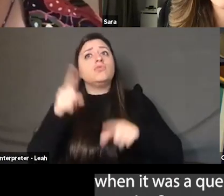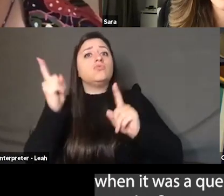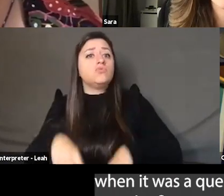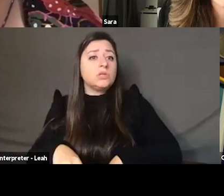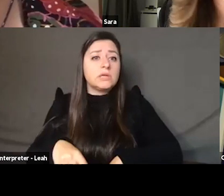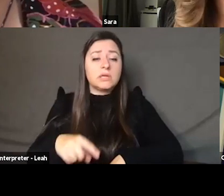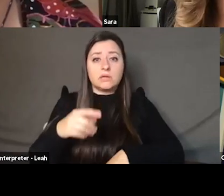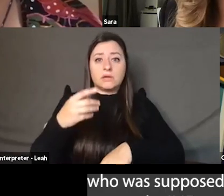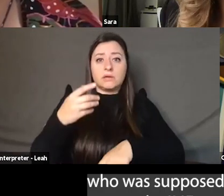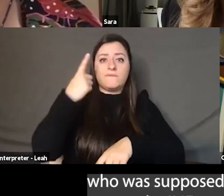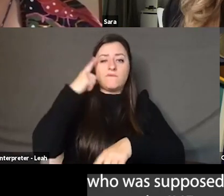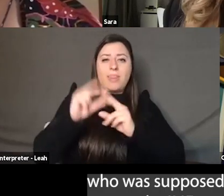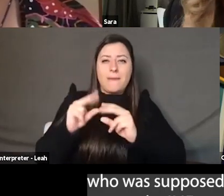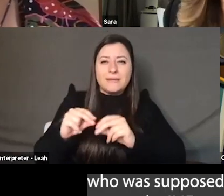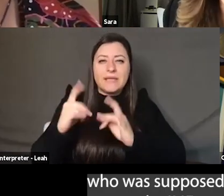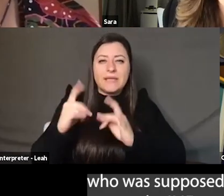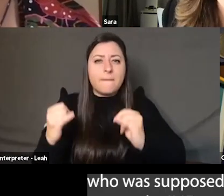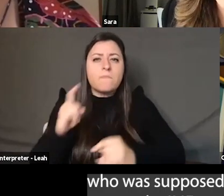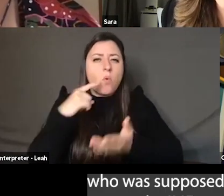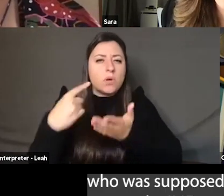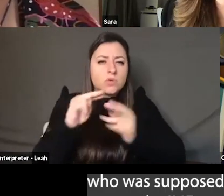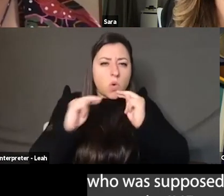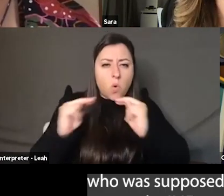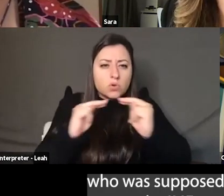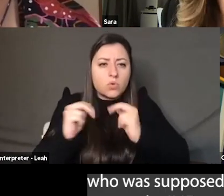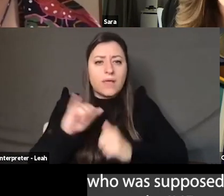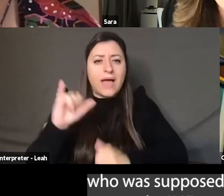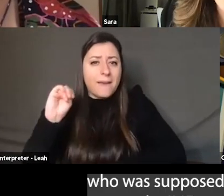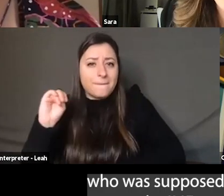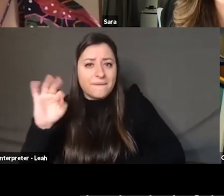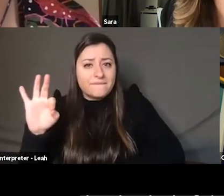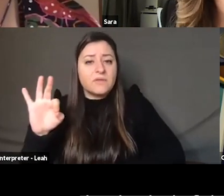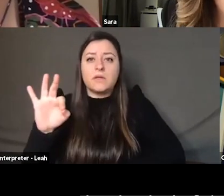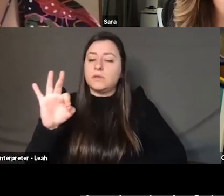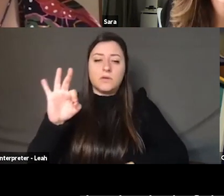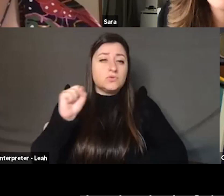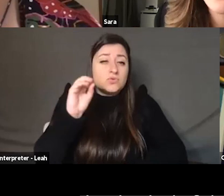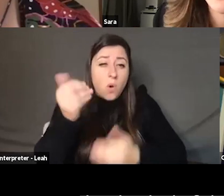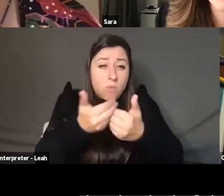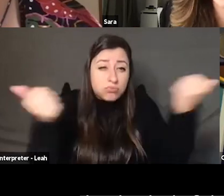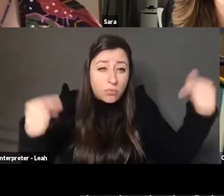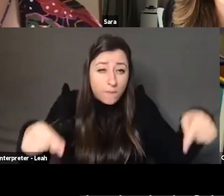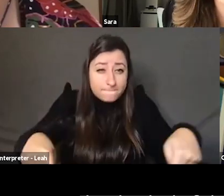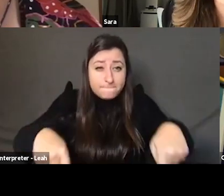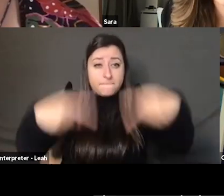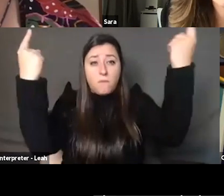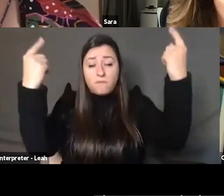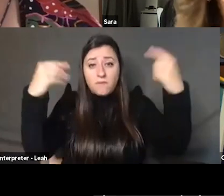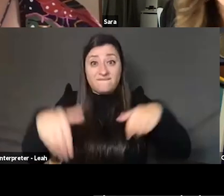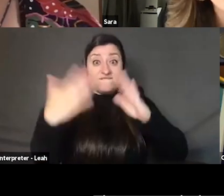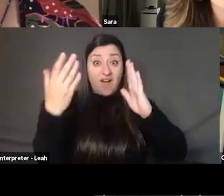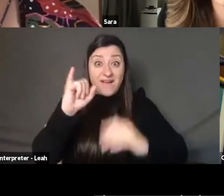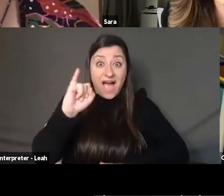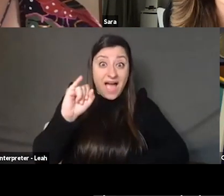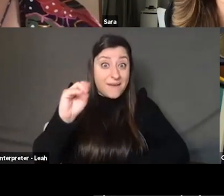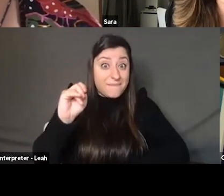the Lebanese camp, who was supposed to negotiate with the IMF, was so divided that they had a fight in front of the IMF. They